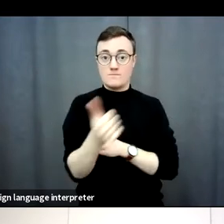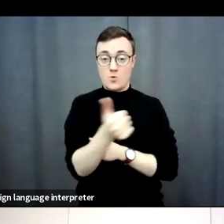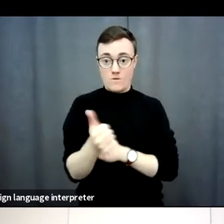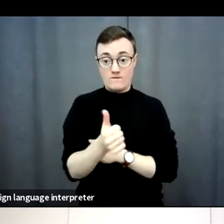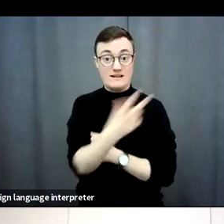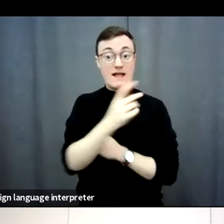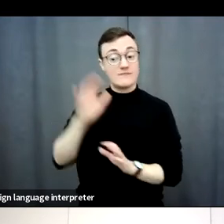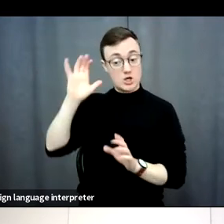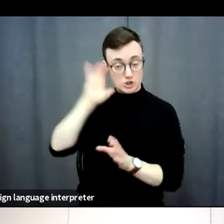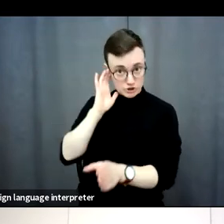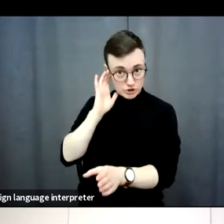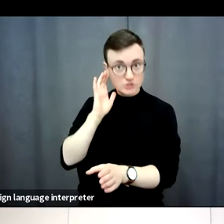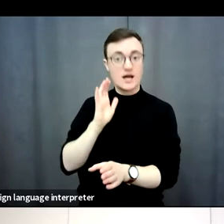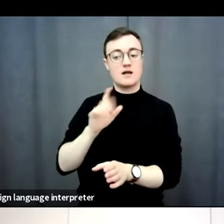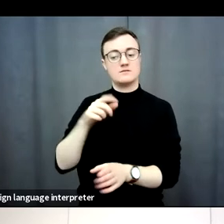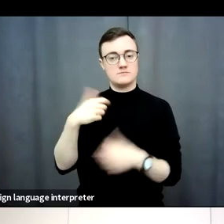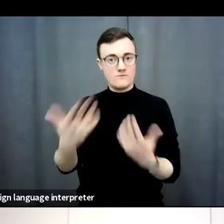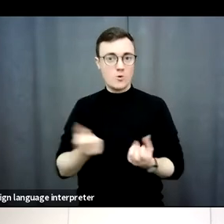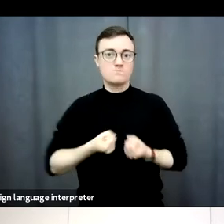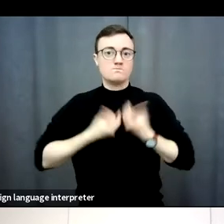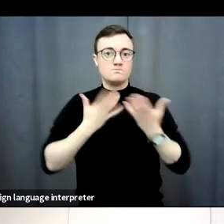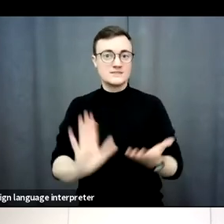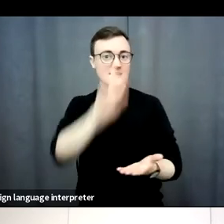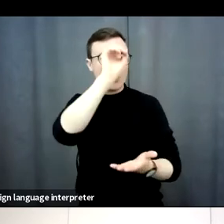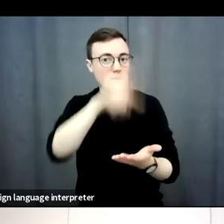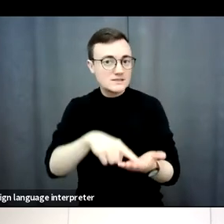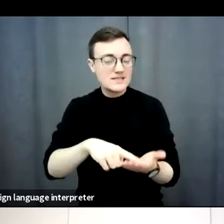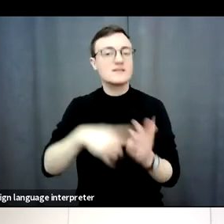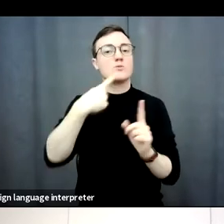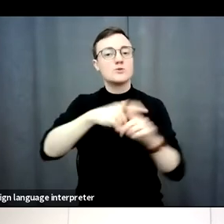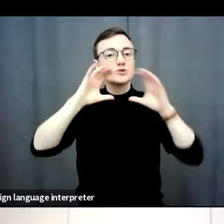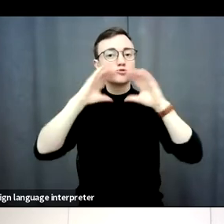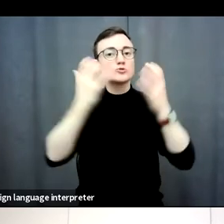express their views, and to have social interactions.